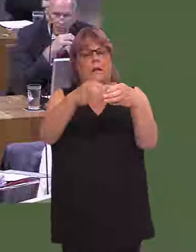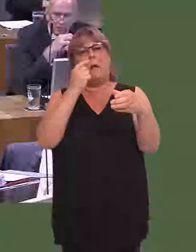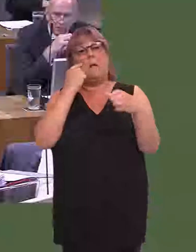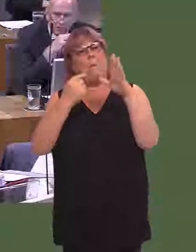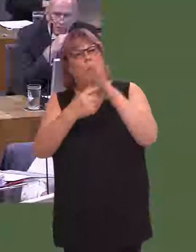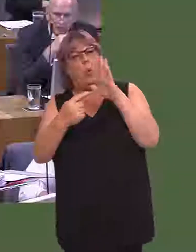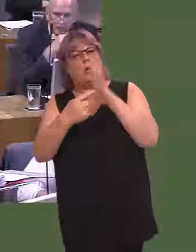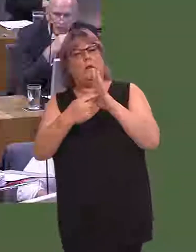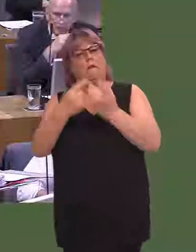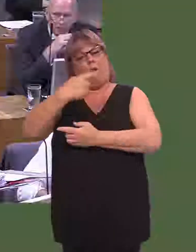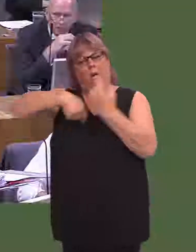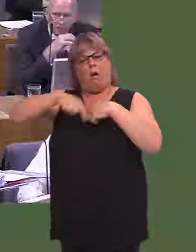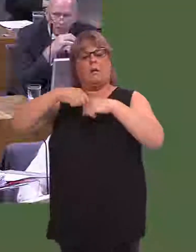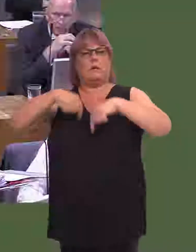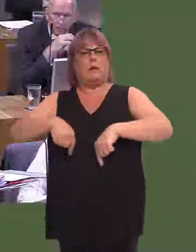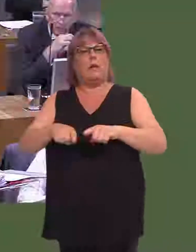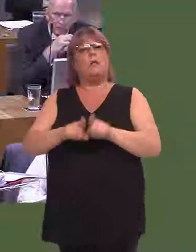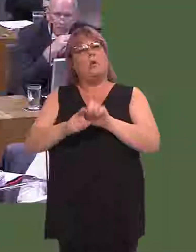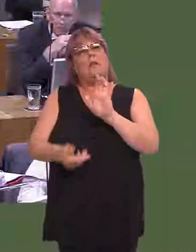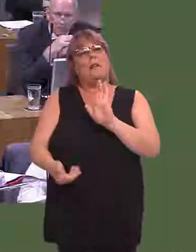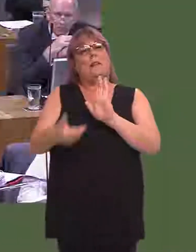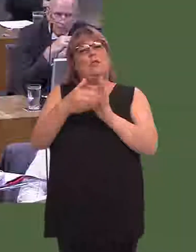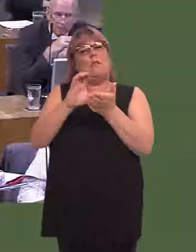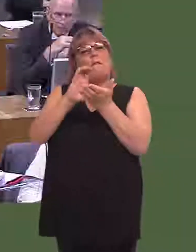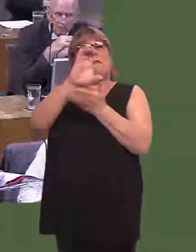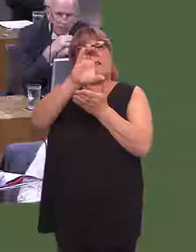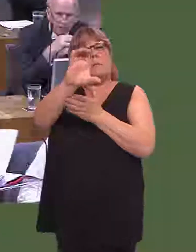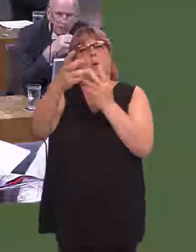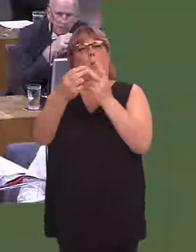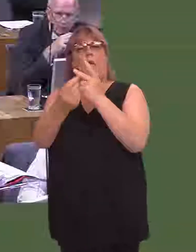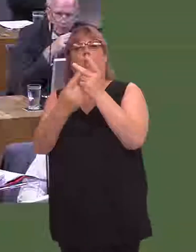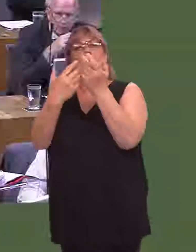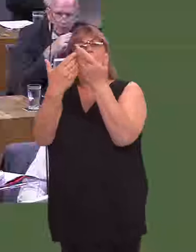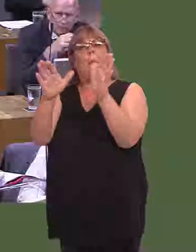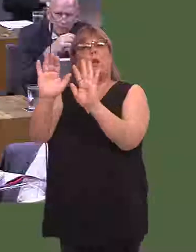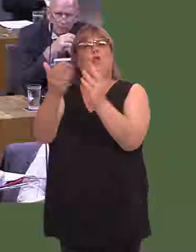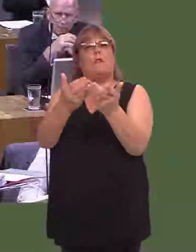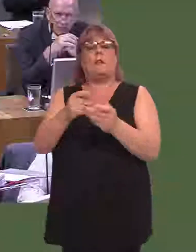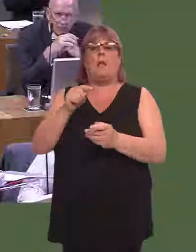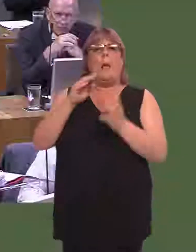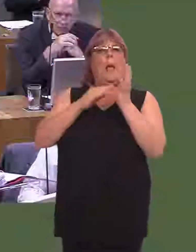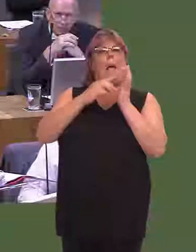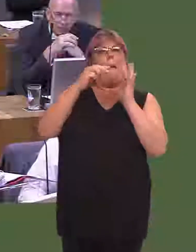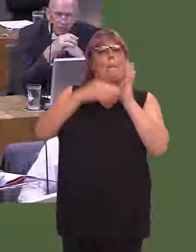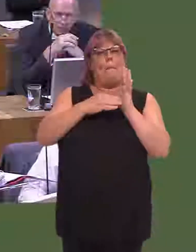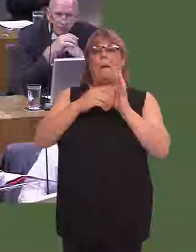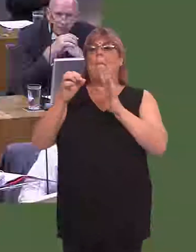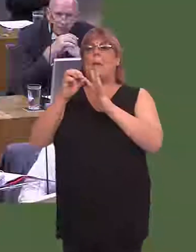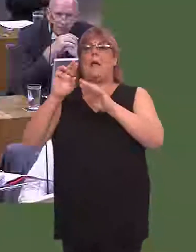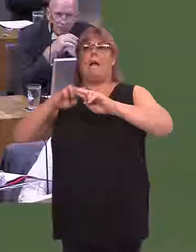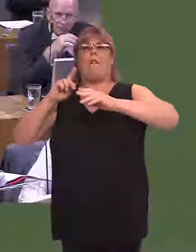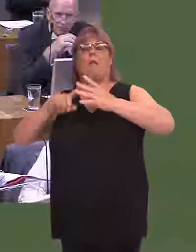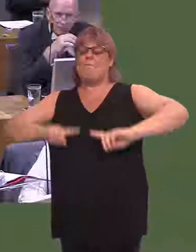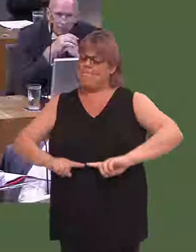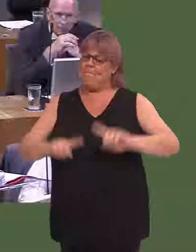course, we have to deal with in this chamber on many times, and it's therefore genuinely additional to investment from other public services. So it's a different model